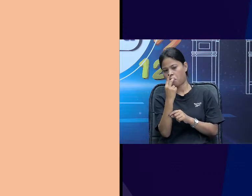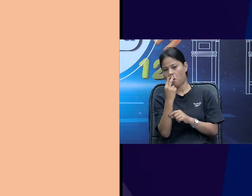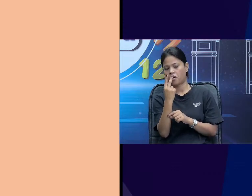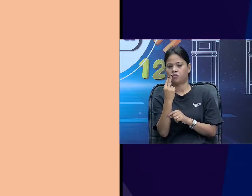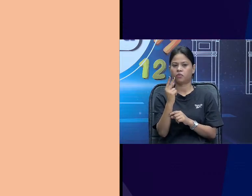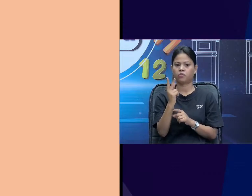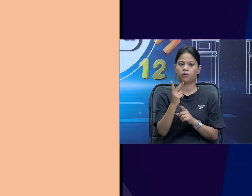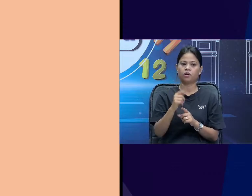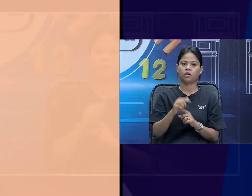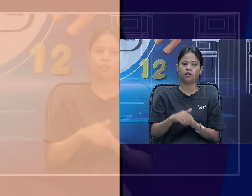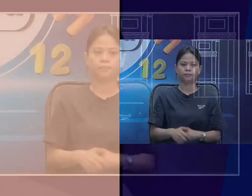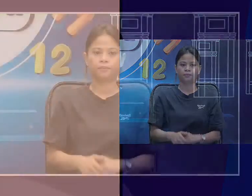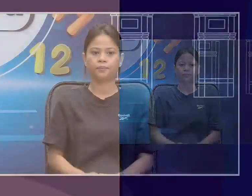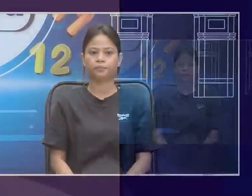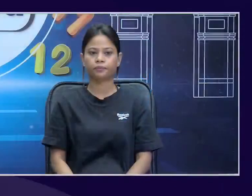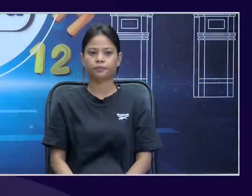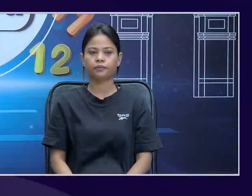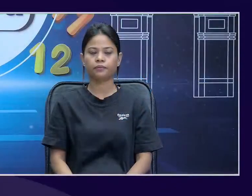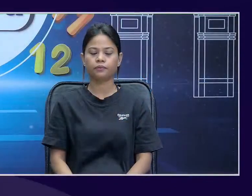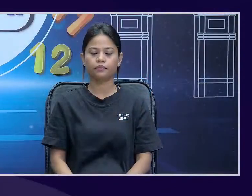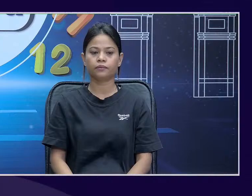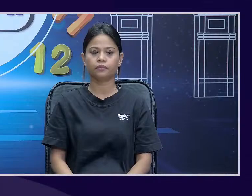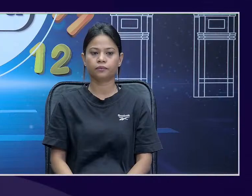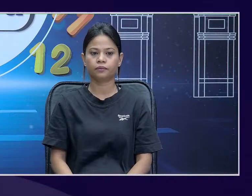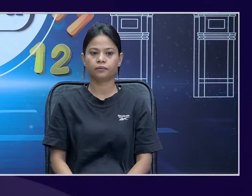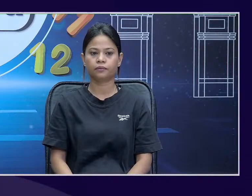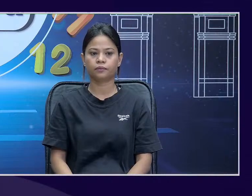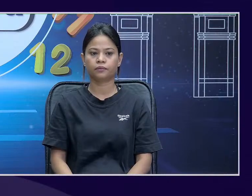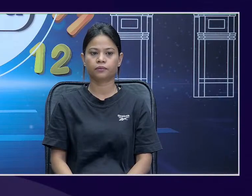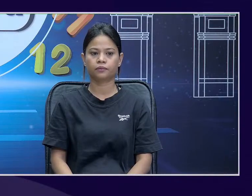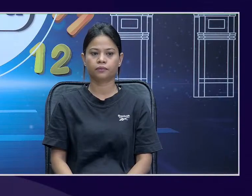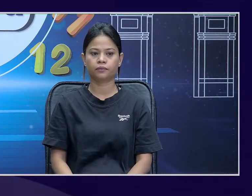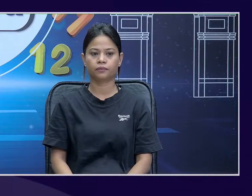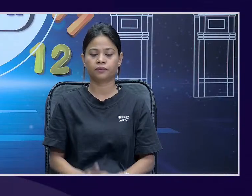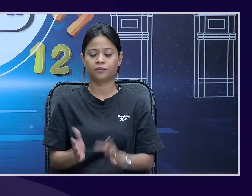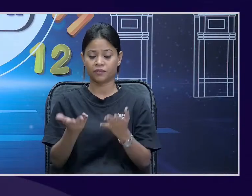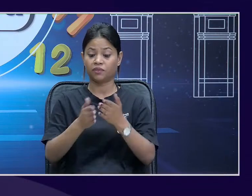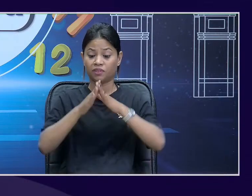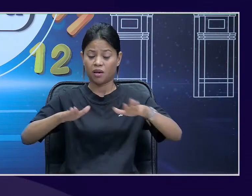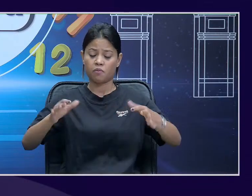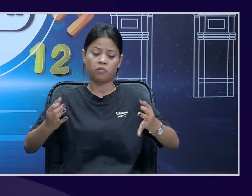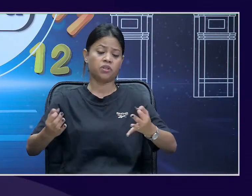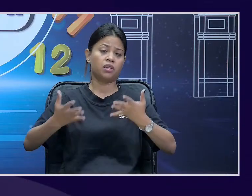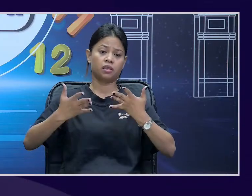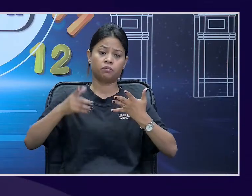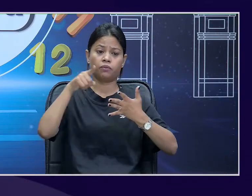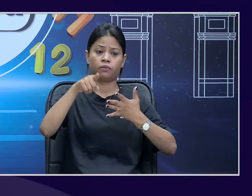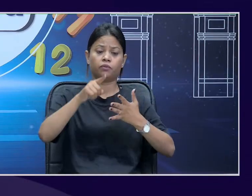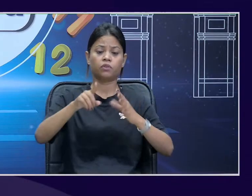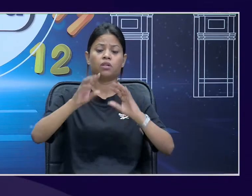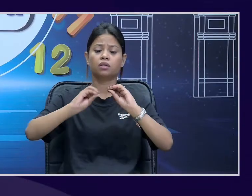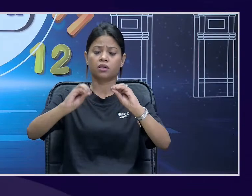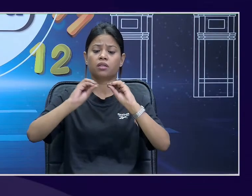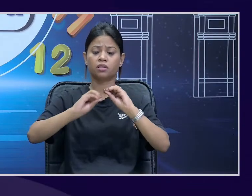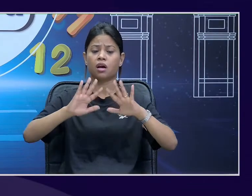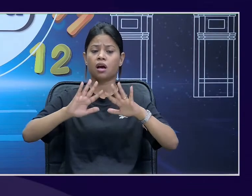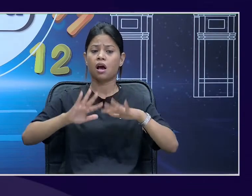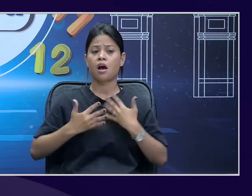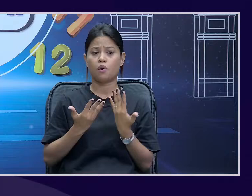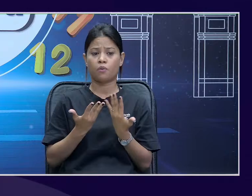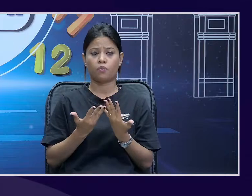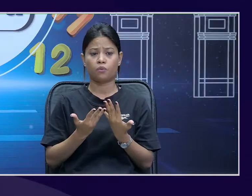are the instructional strategies that we use for teaching learning process for children with special need, ma'am? In a very brief.